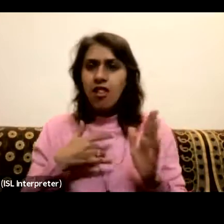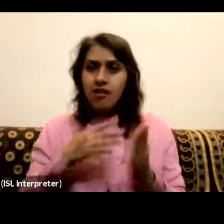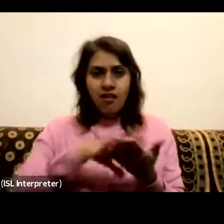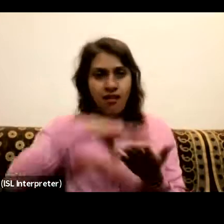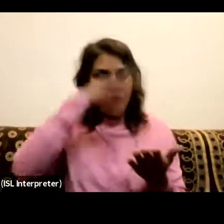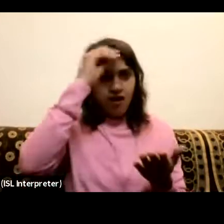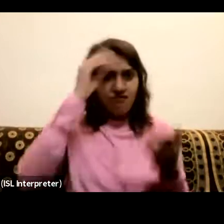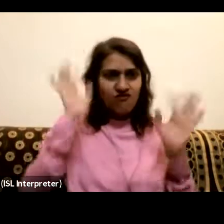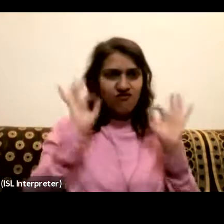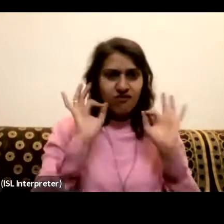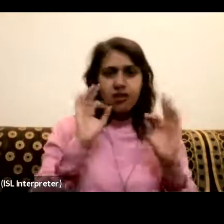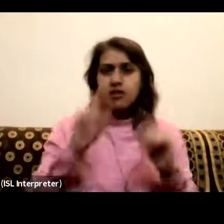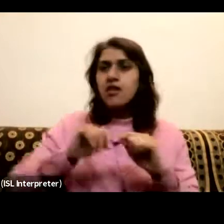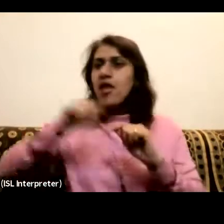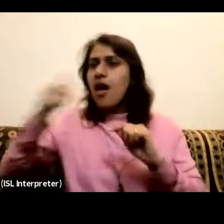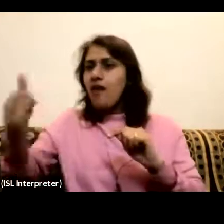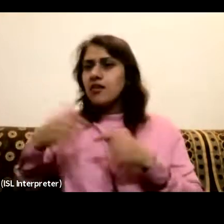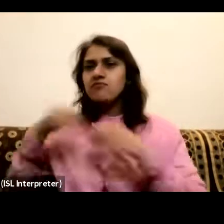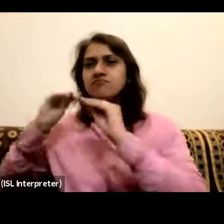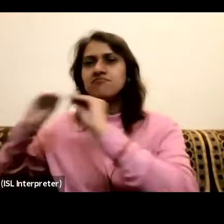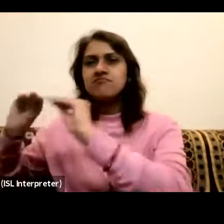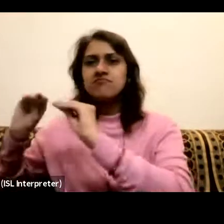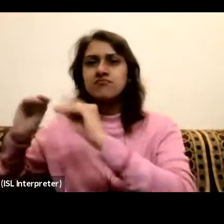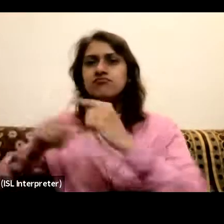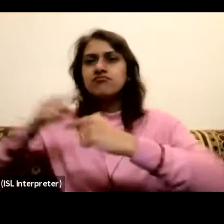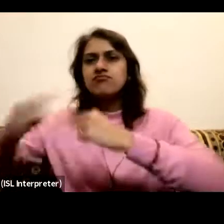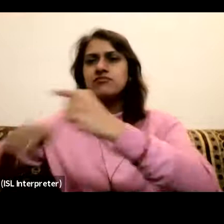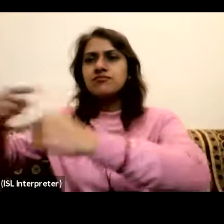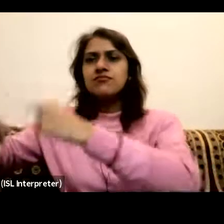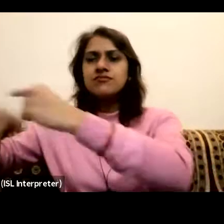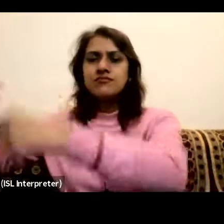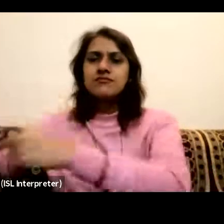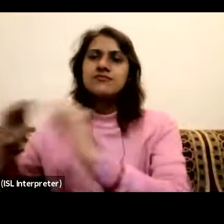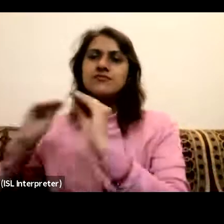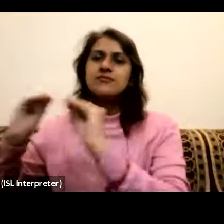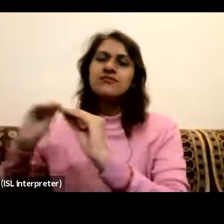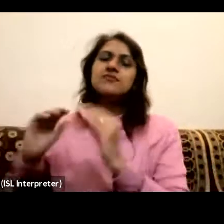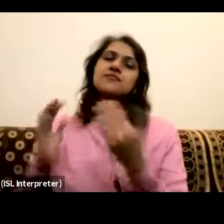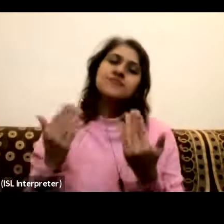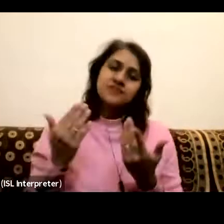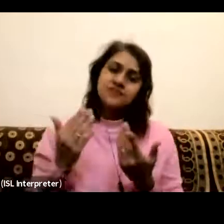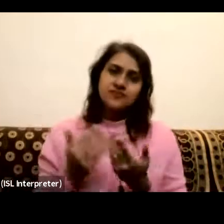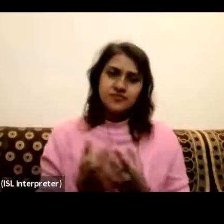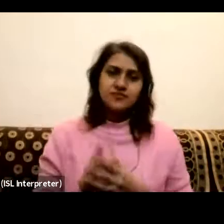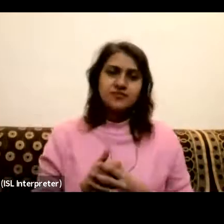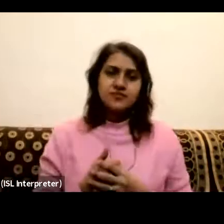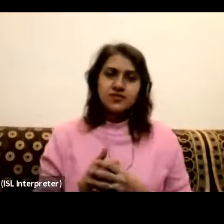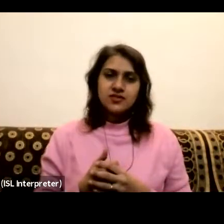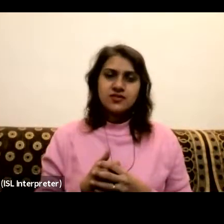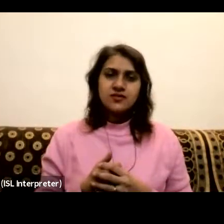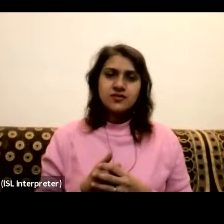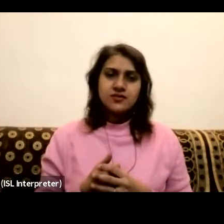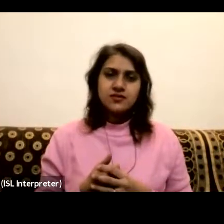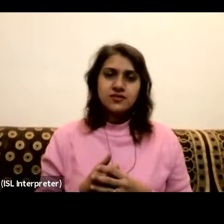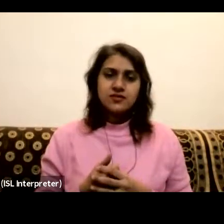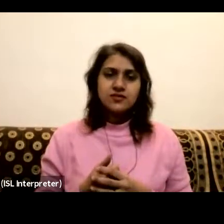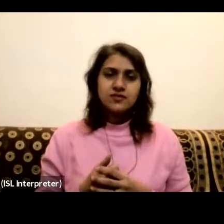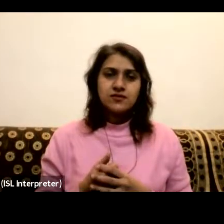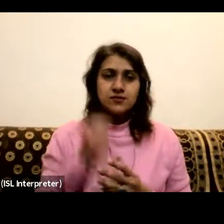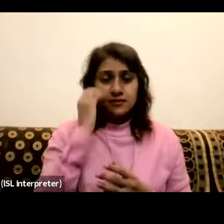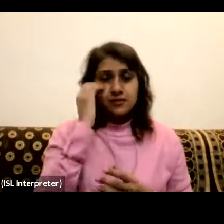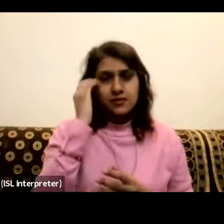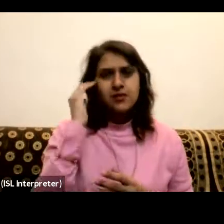other special people. So that's what we are looking at from the other side of the employment opportunity, not the